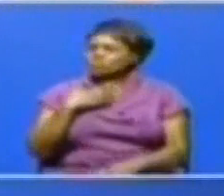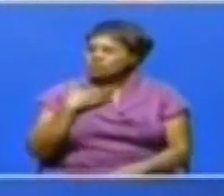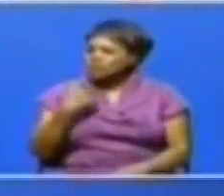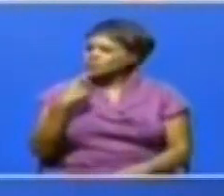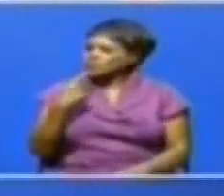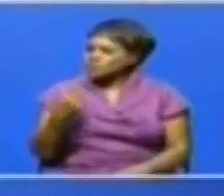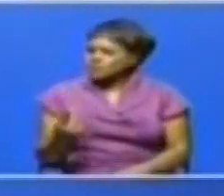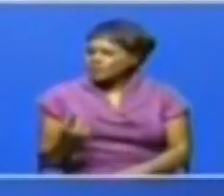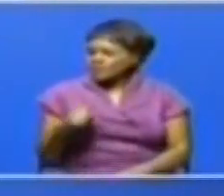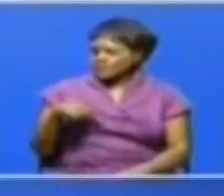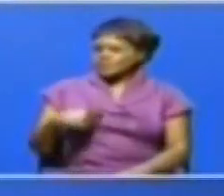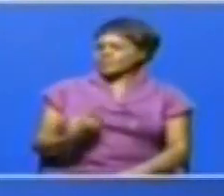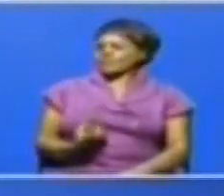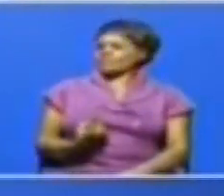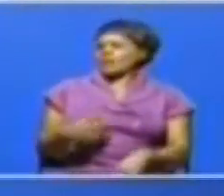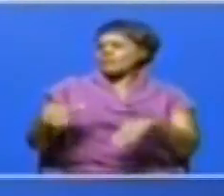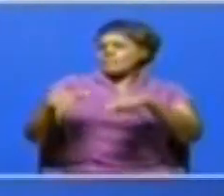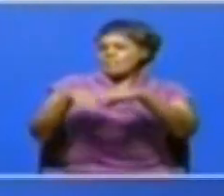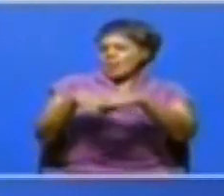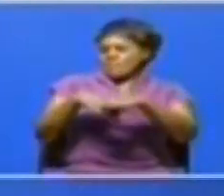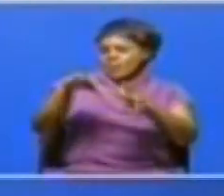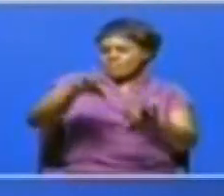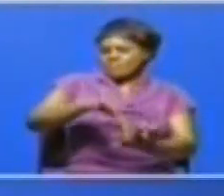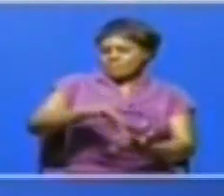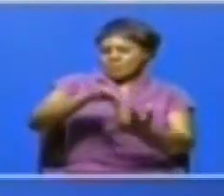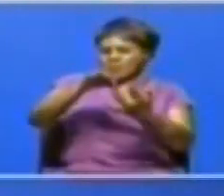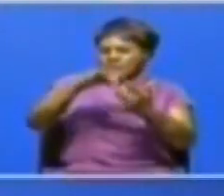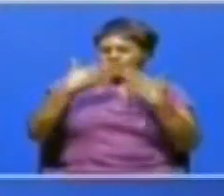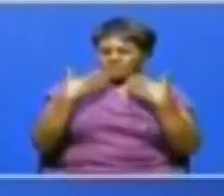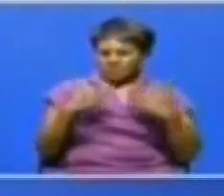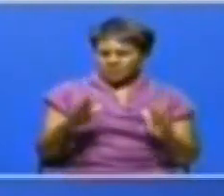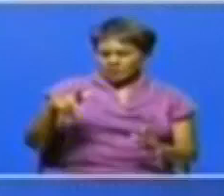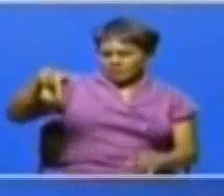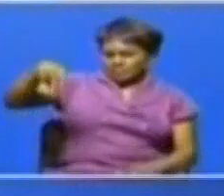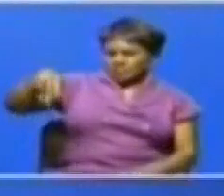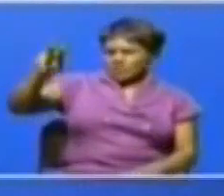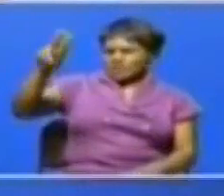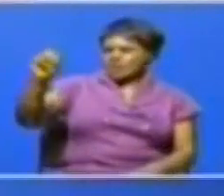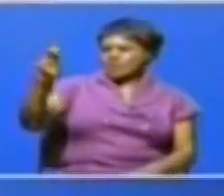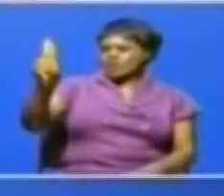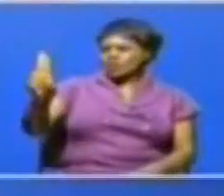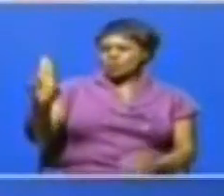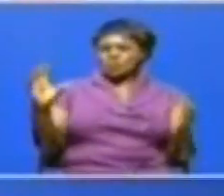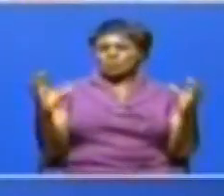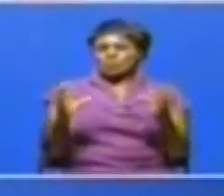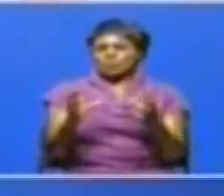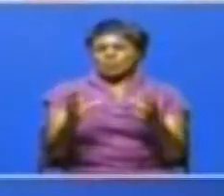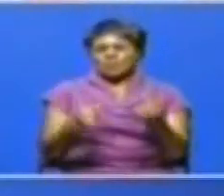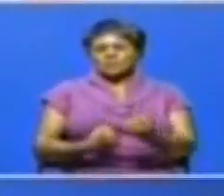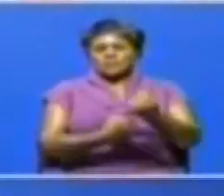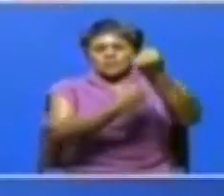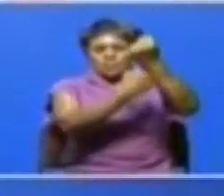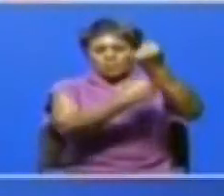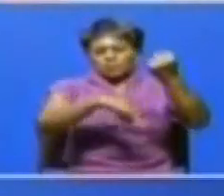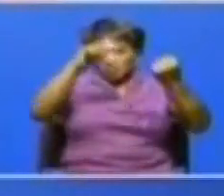that me as a member elect of PNU party, that we are supporting